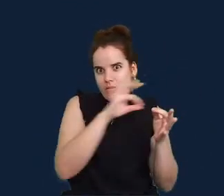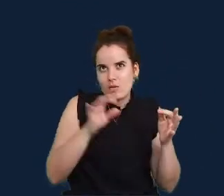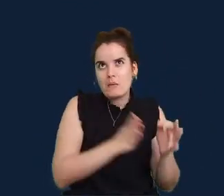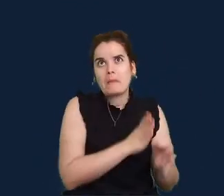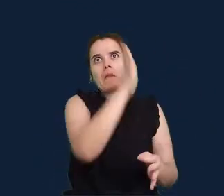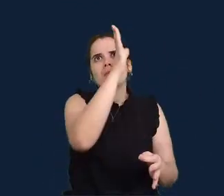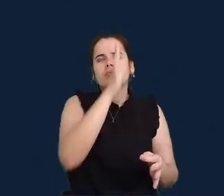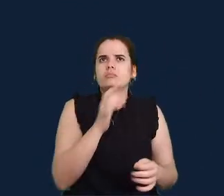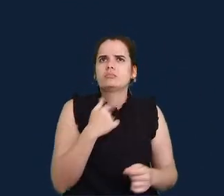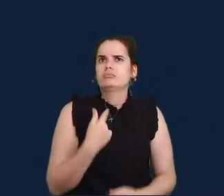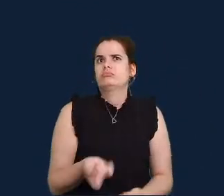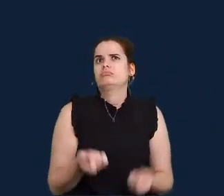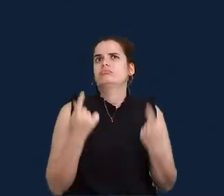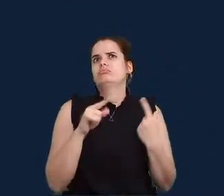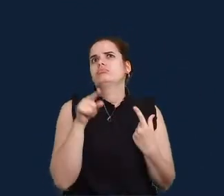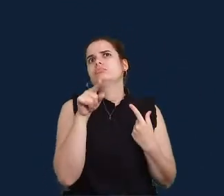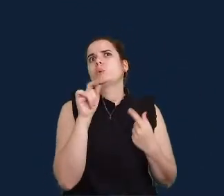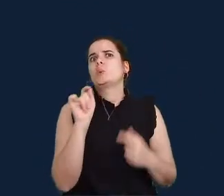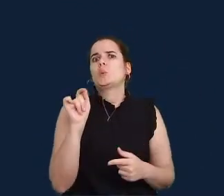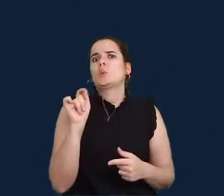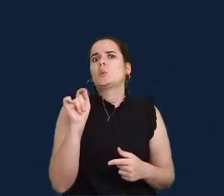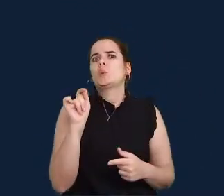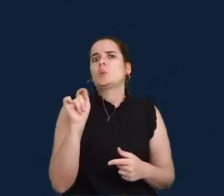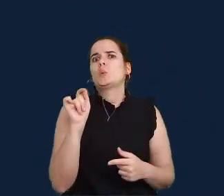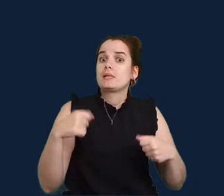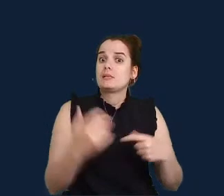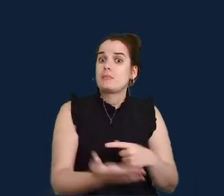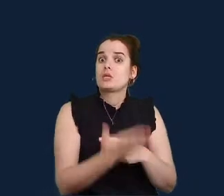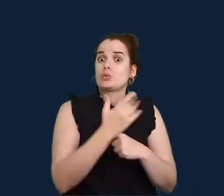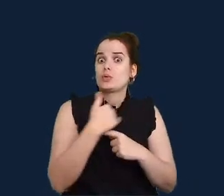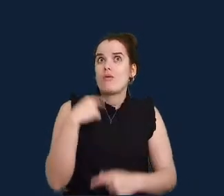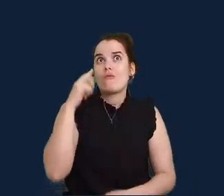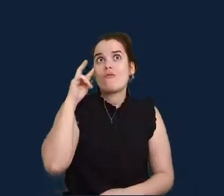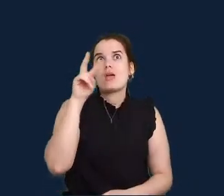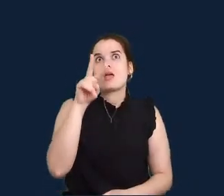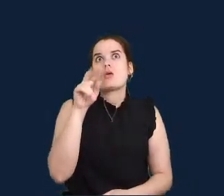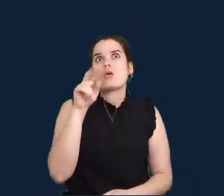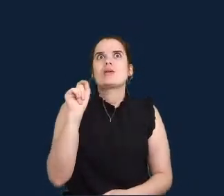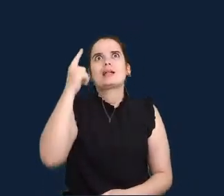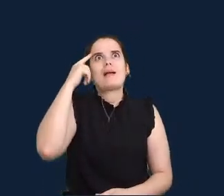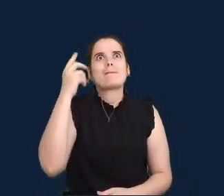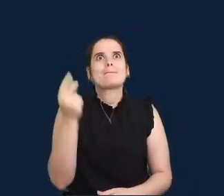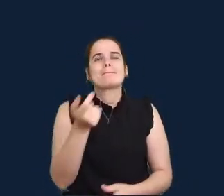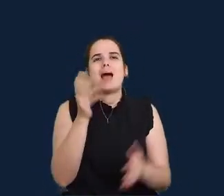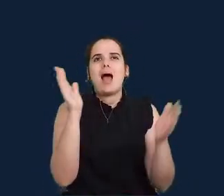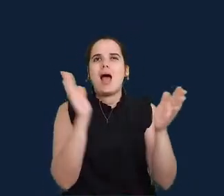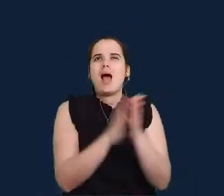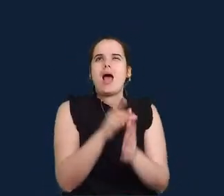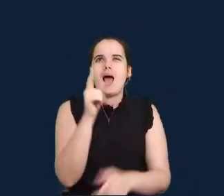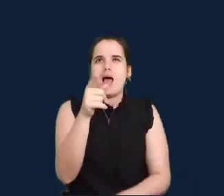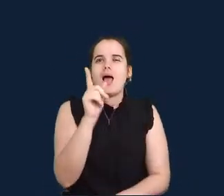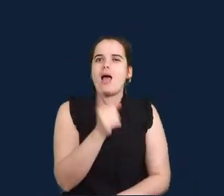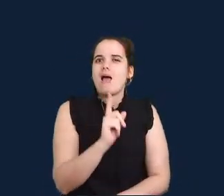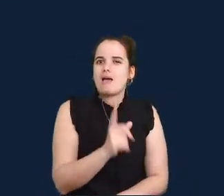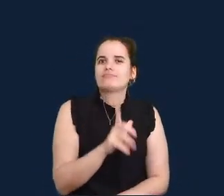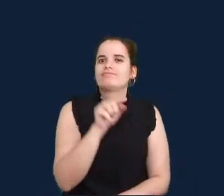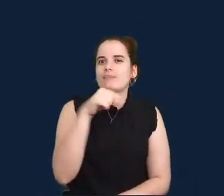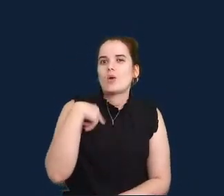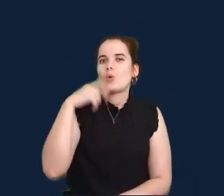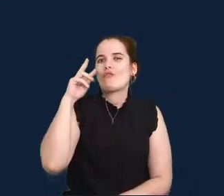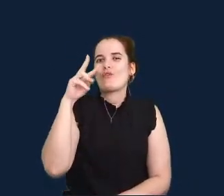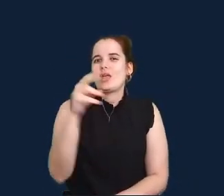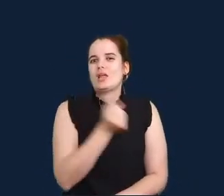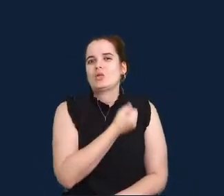Because just looking at the numbers will not like visually put the scale of the increase that easily for